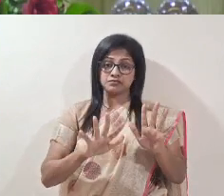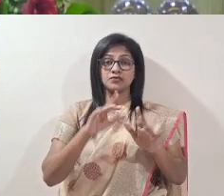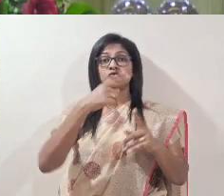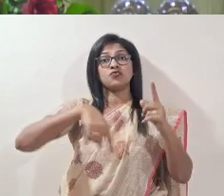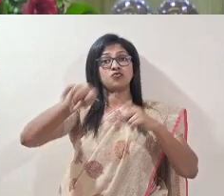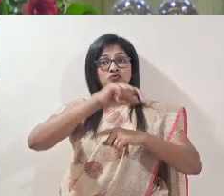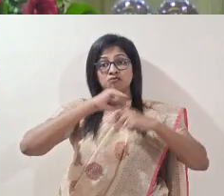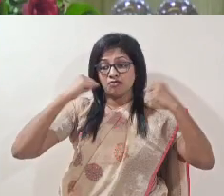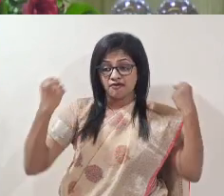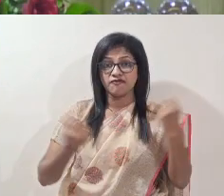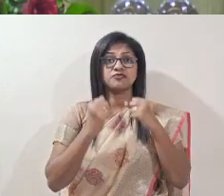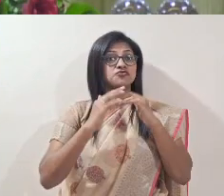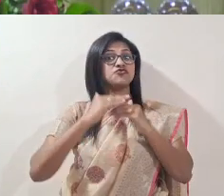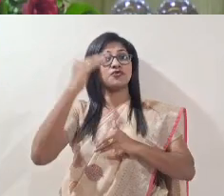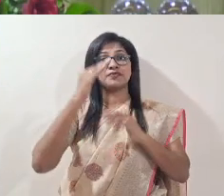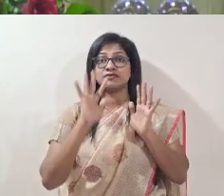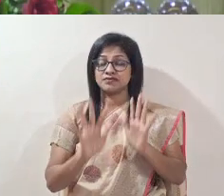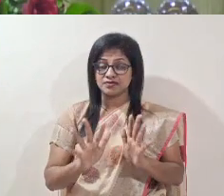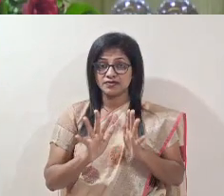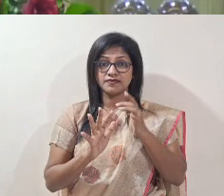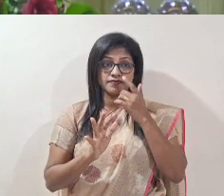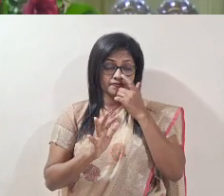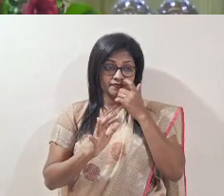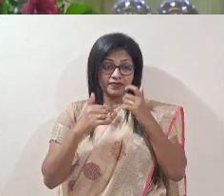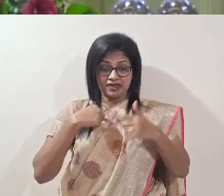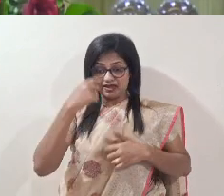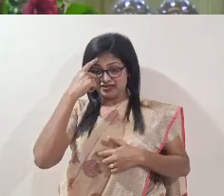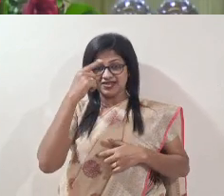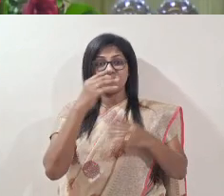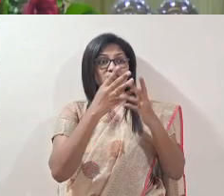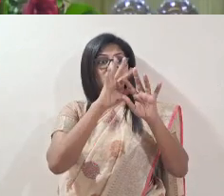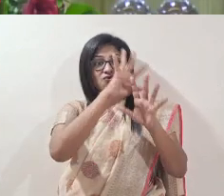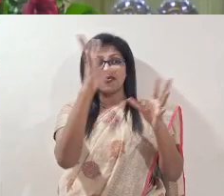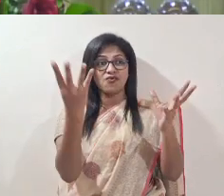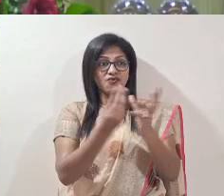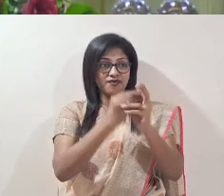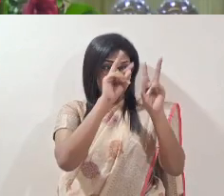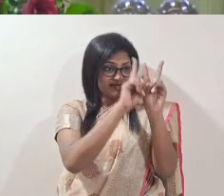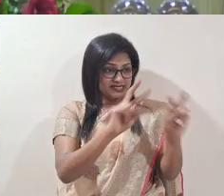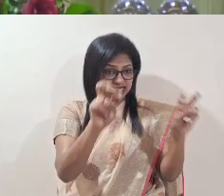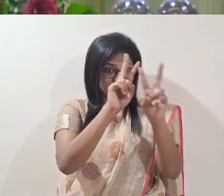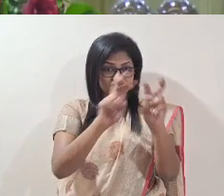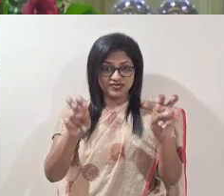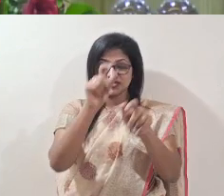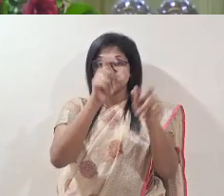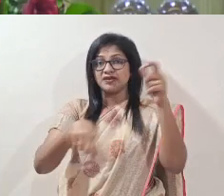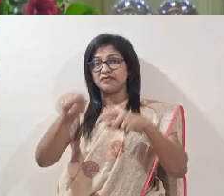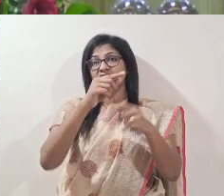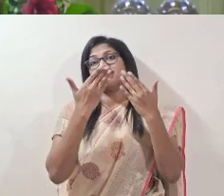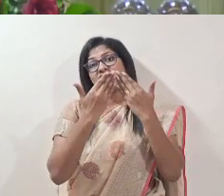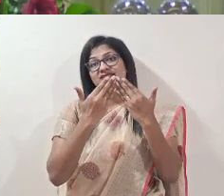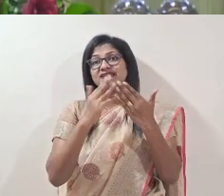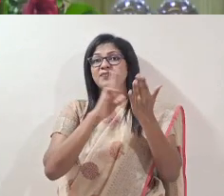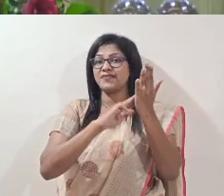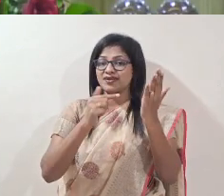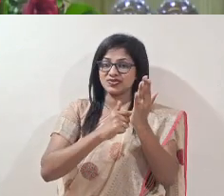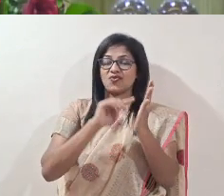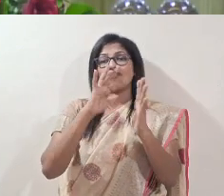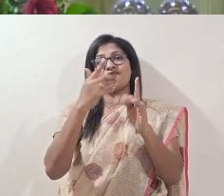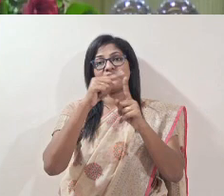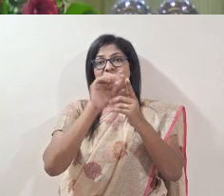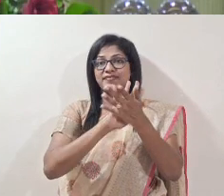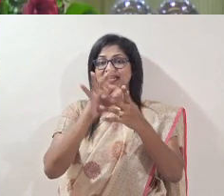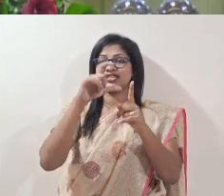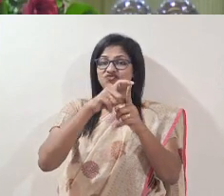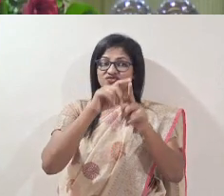You have made a lot of efforts, I suppose. I think all are researchers, either doing masters or PhD, and